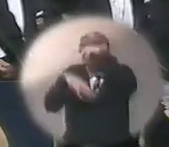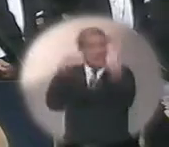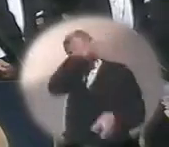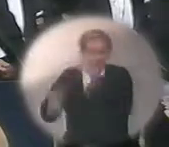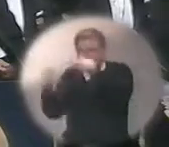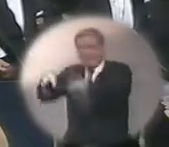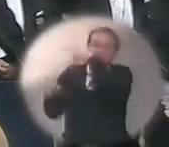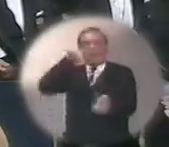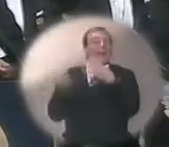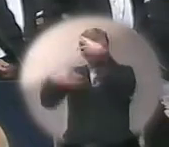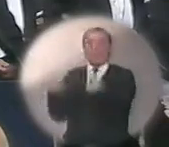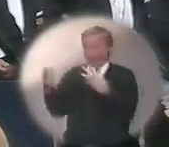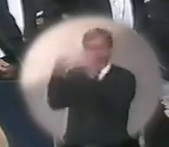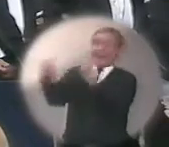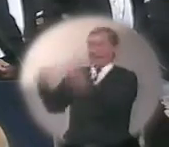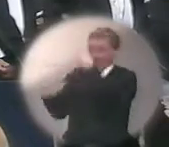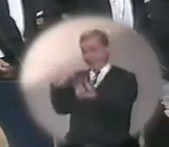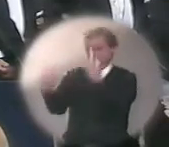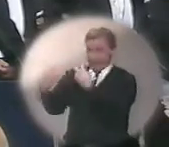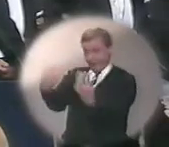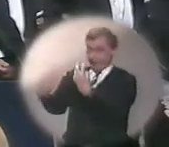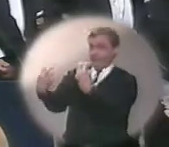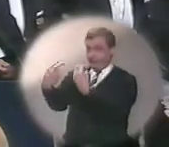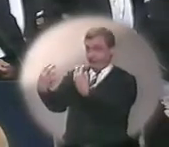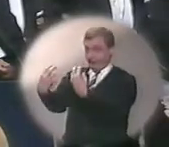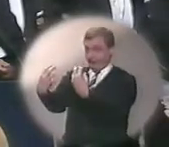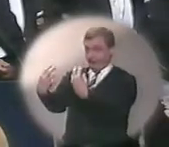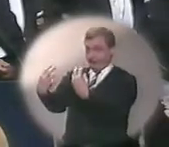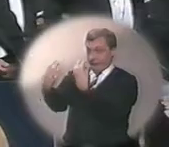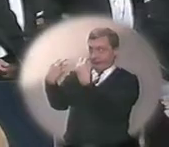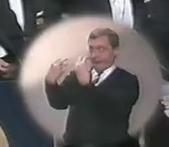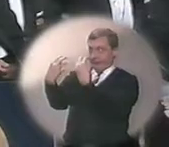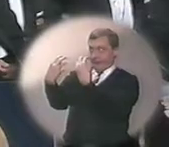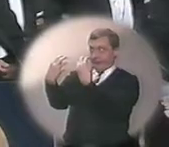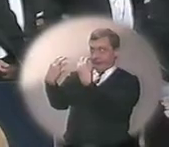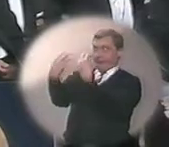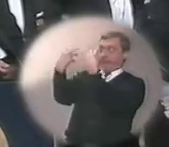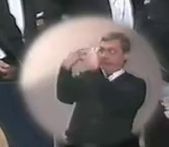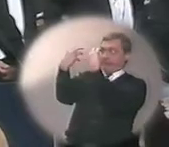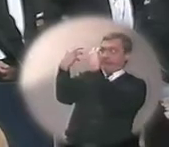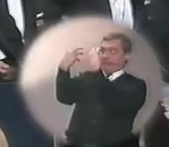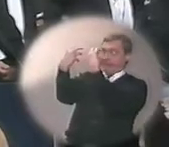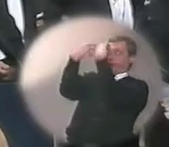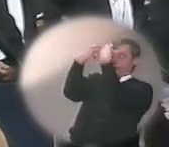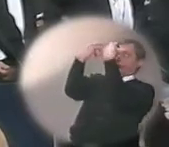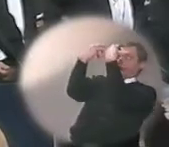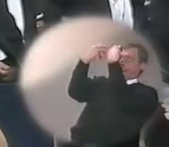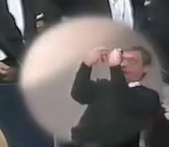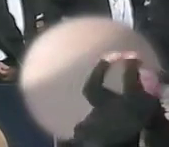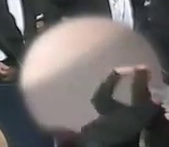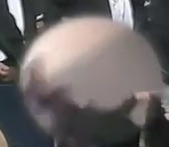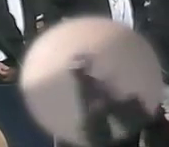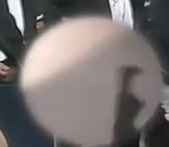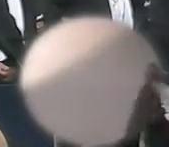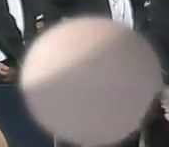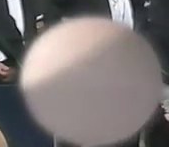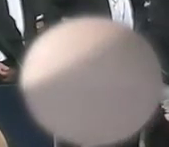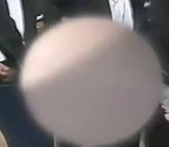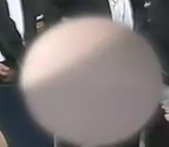levels. The first one is a set theoretical analysis, consists of a demarcation of tone